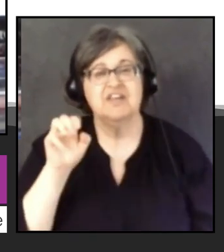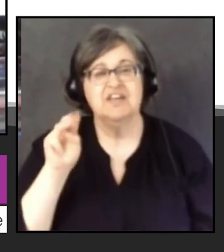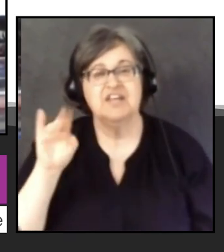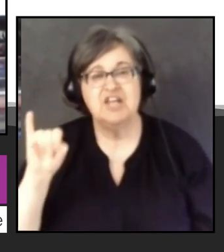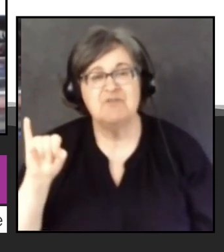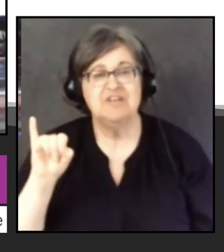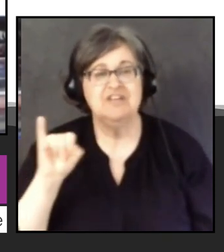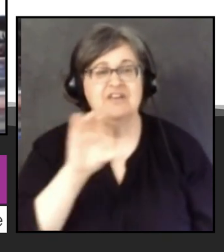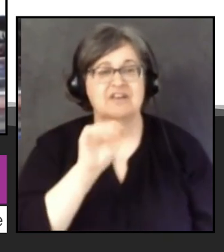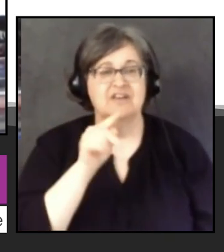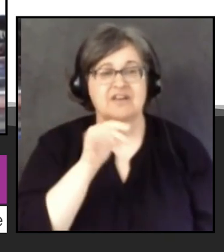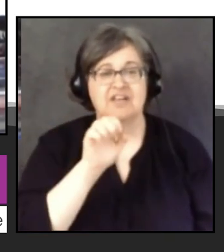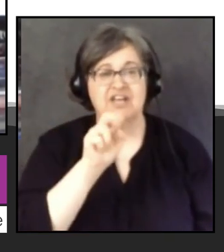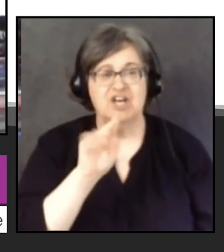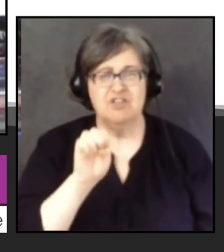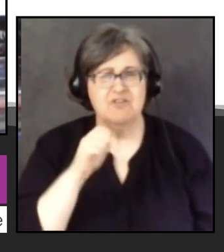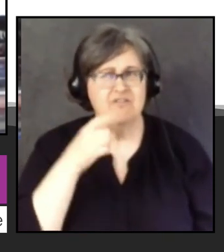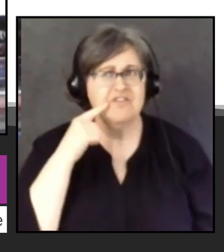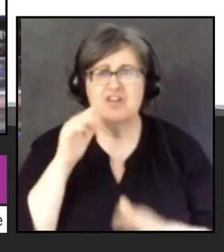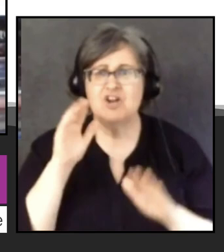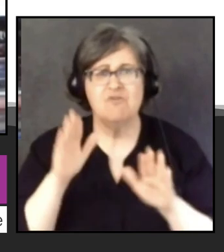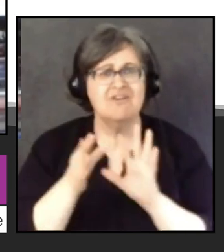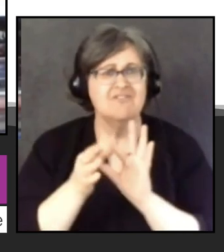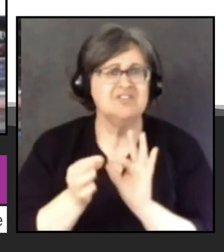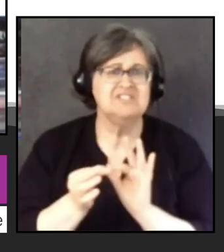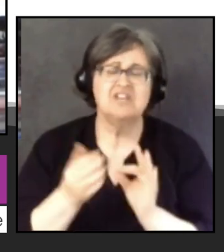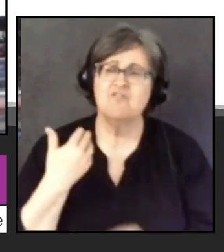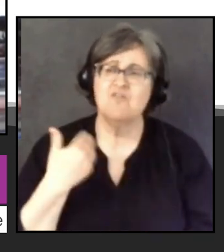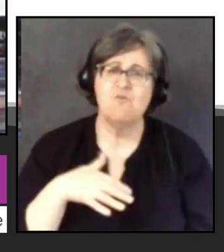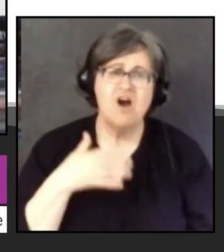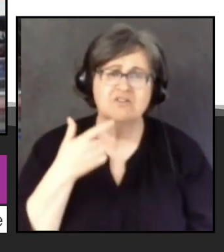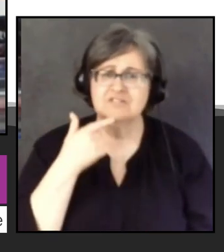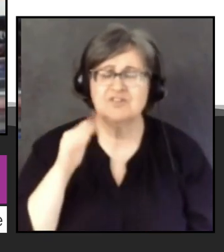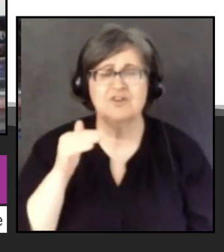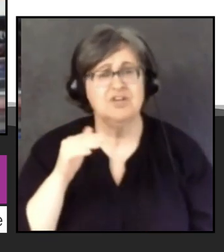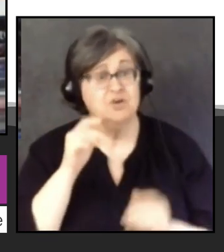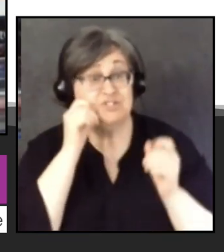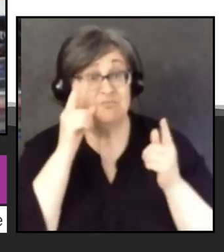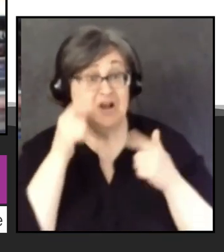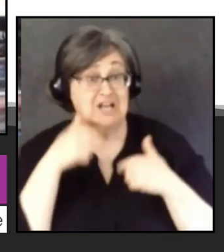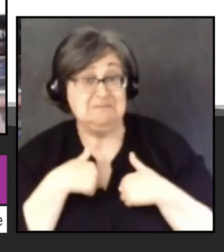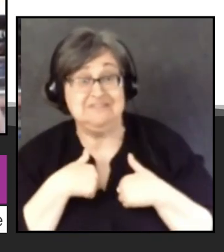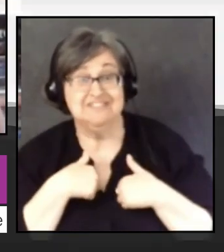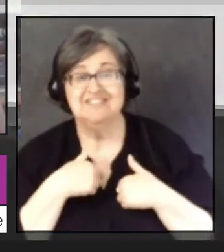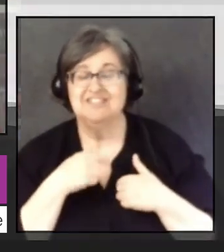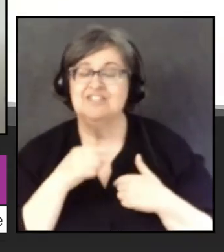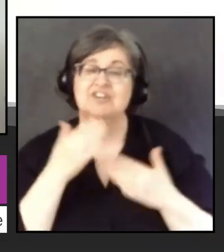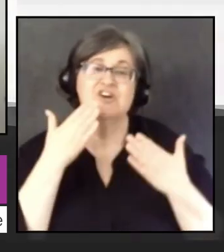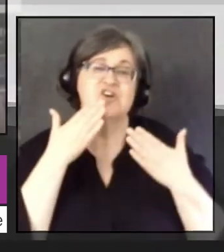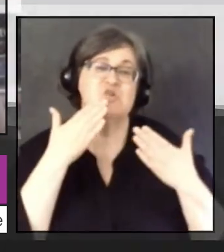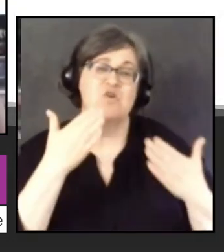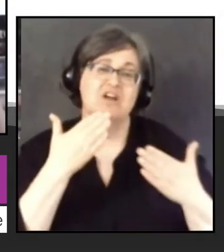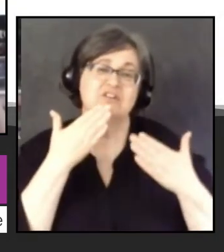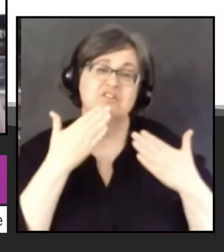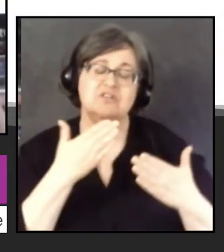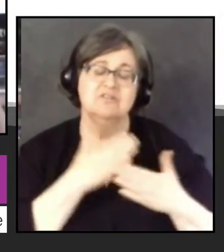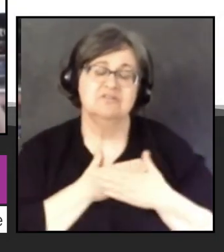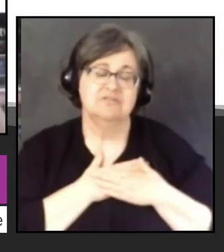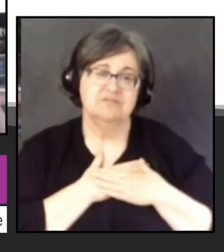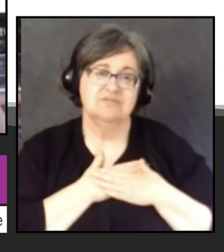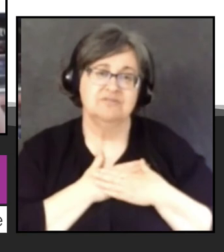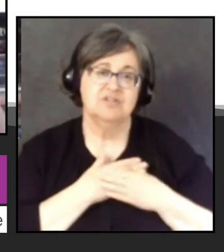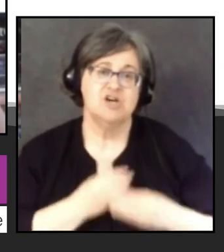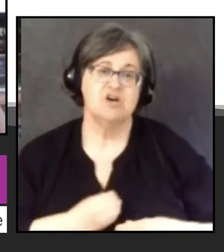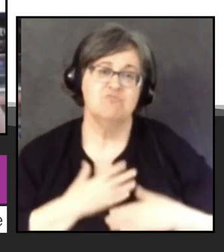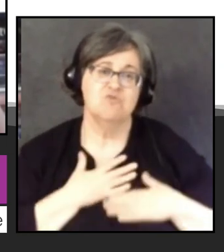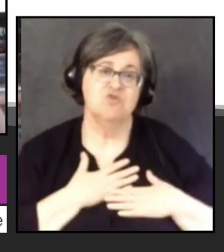Catherine, for that wonderful send-off. It's a surprise, y'all. So I'm full of gratitude and very moved.